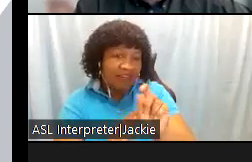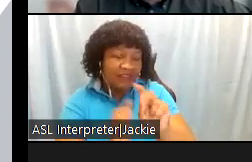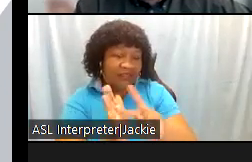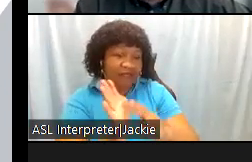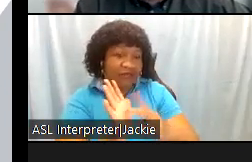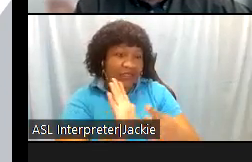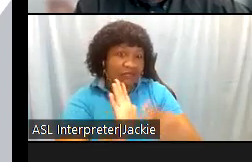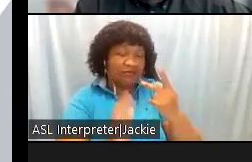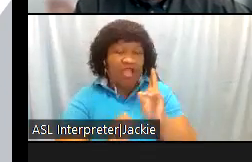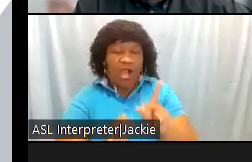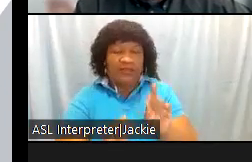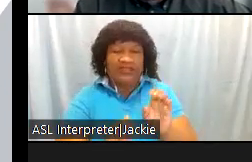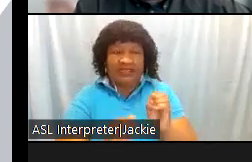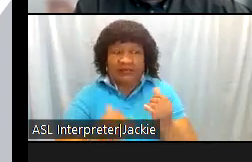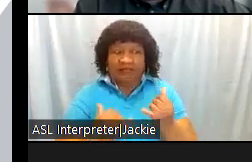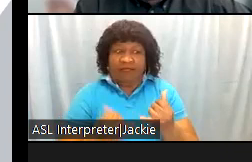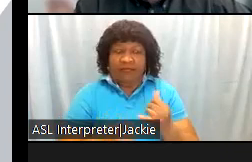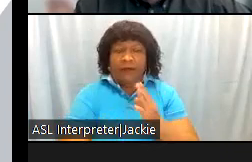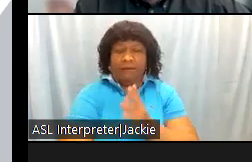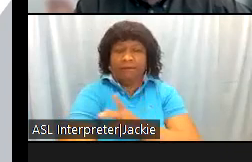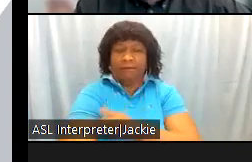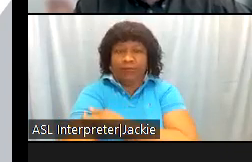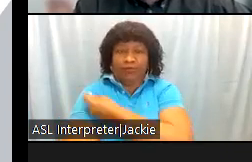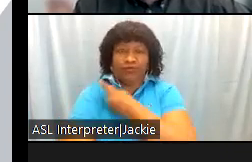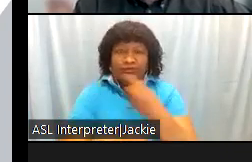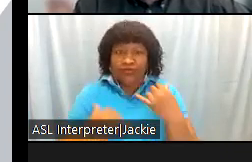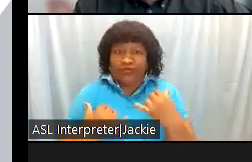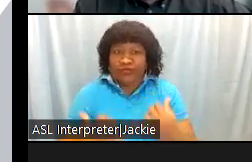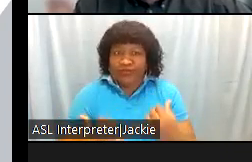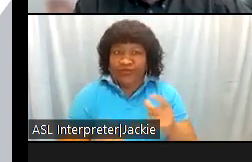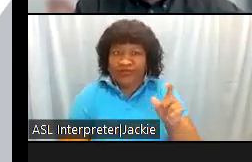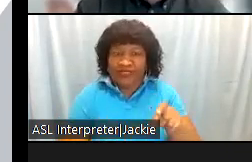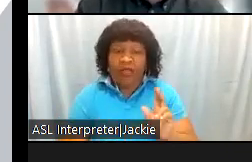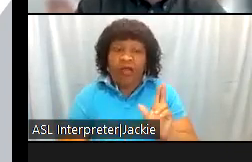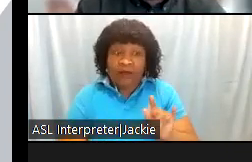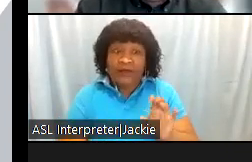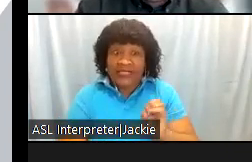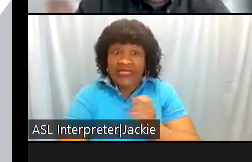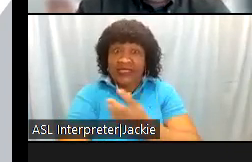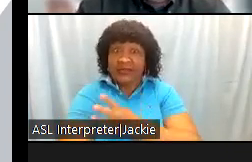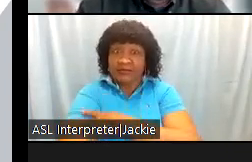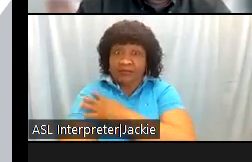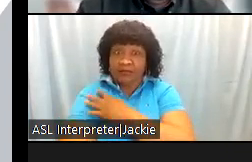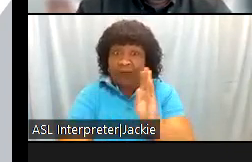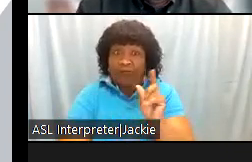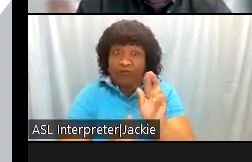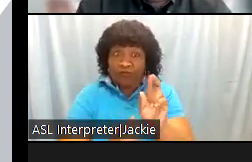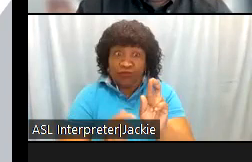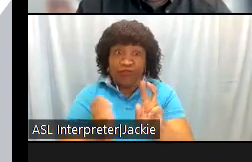the updated booster vaccine. So having the updated booster